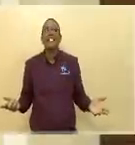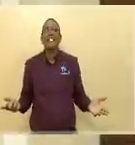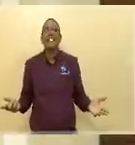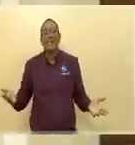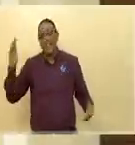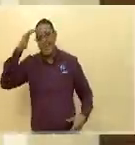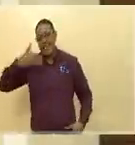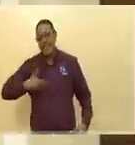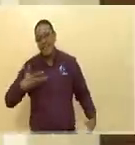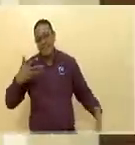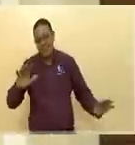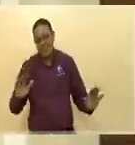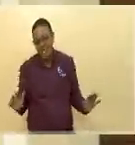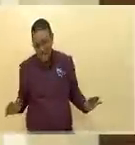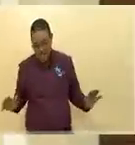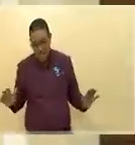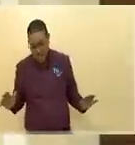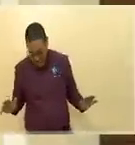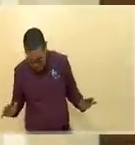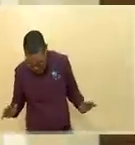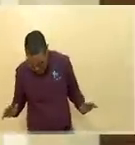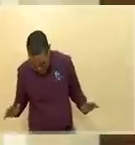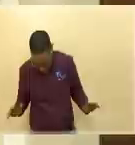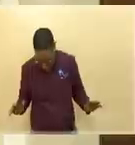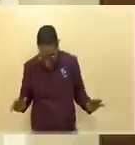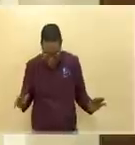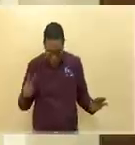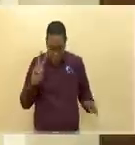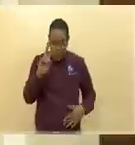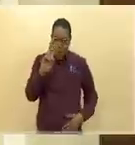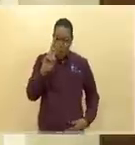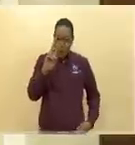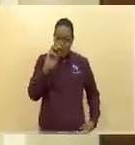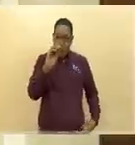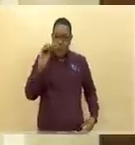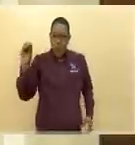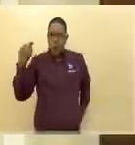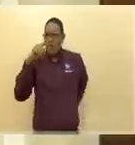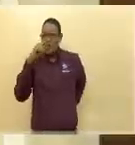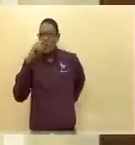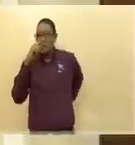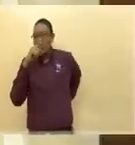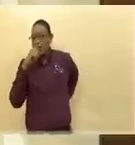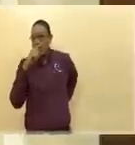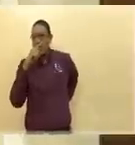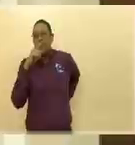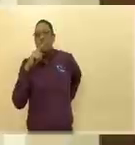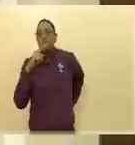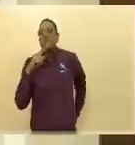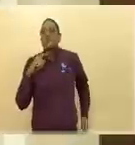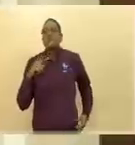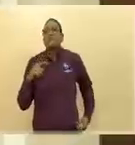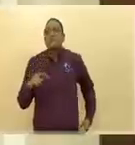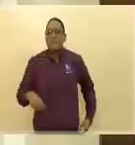introduced in the 2000s a new